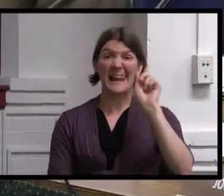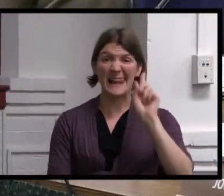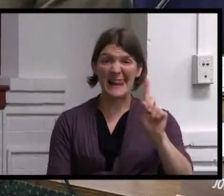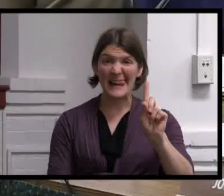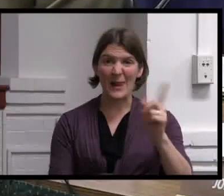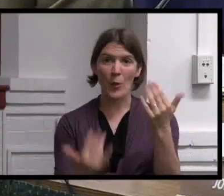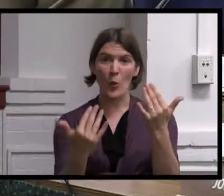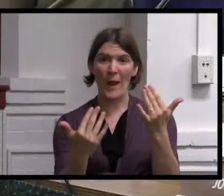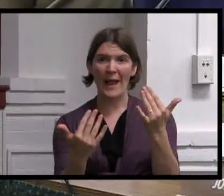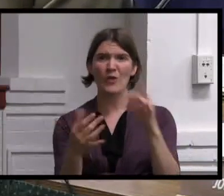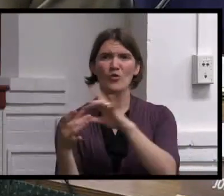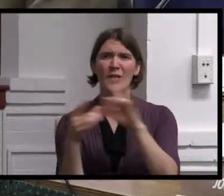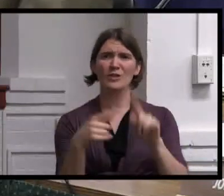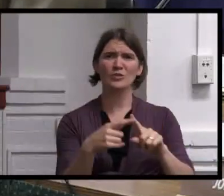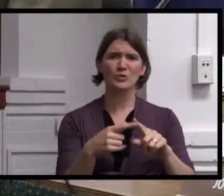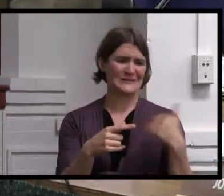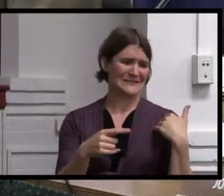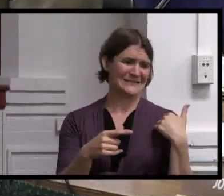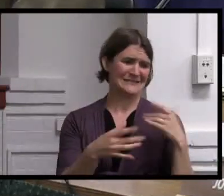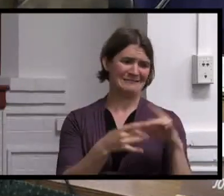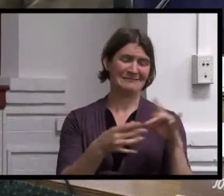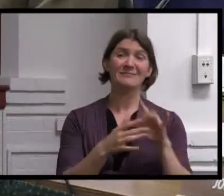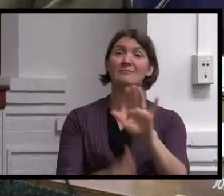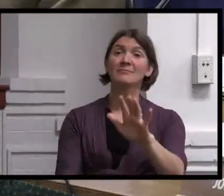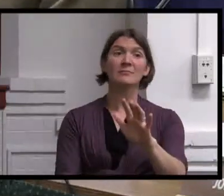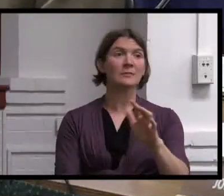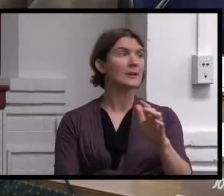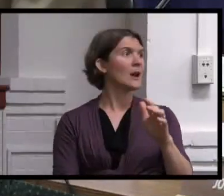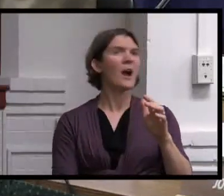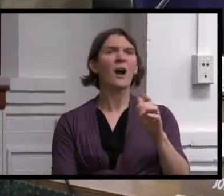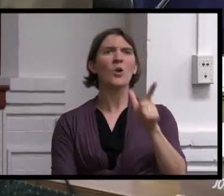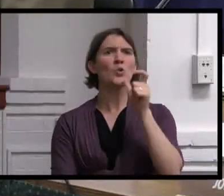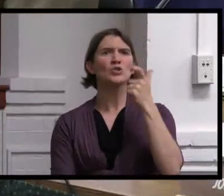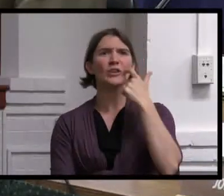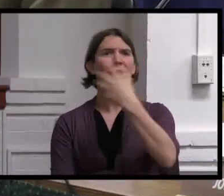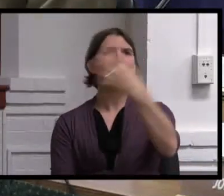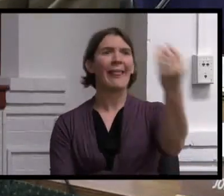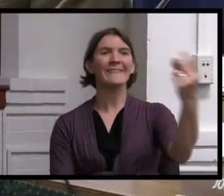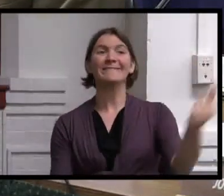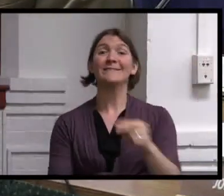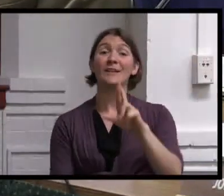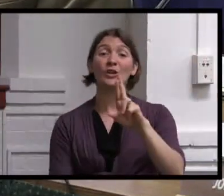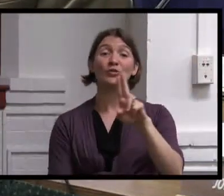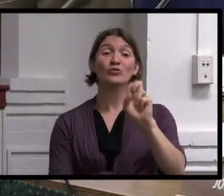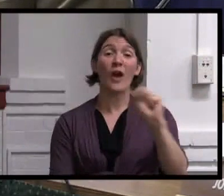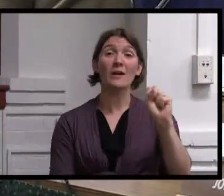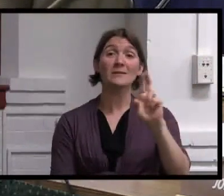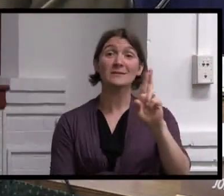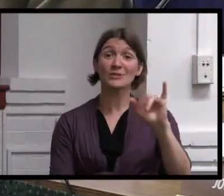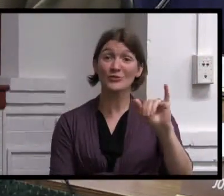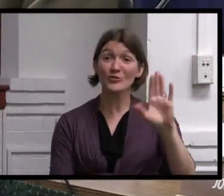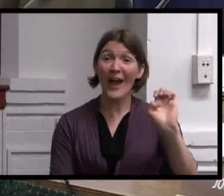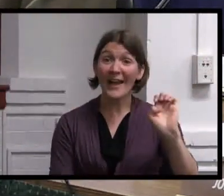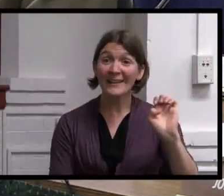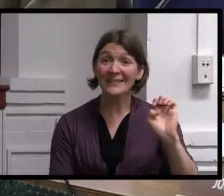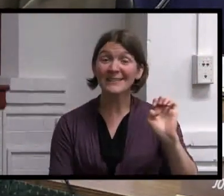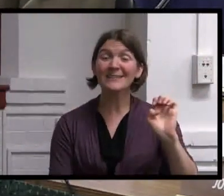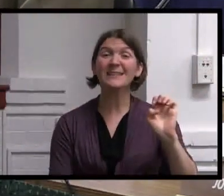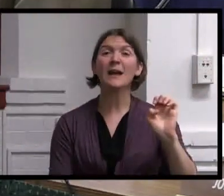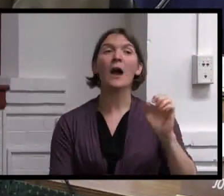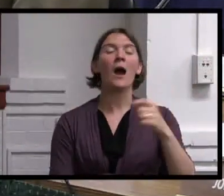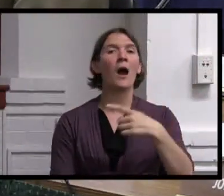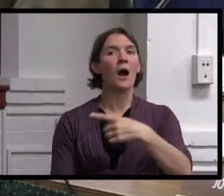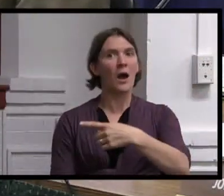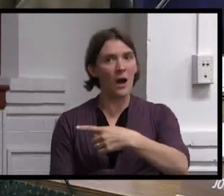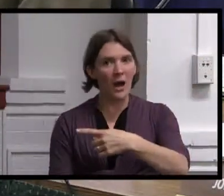just related to the last item, I want to also acknowledge, actually, he was here just a moment ago, Russell Rice. I hadn't seen when we began